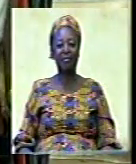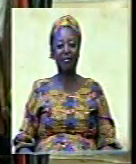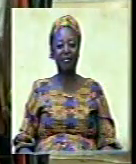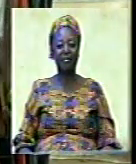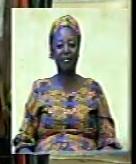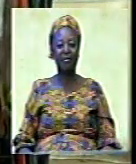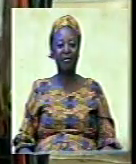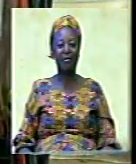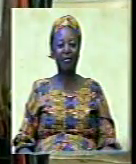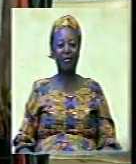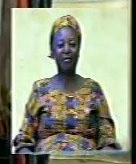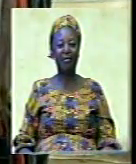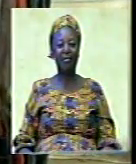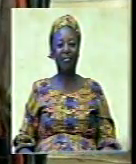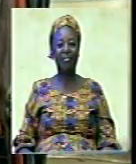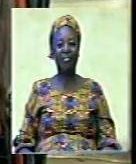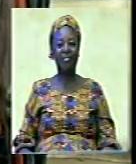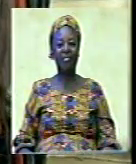can go ahead. Praise the Lord.